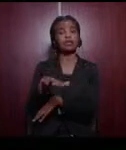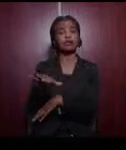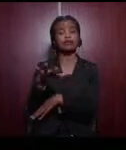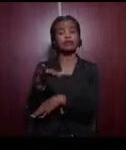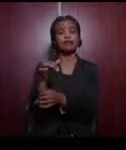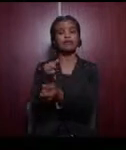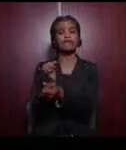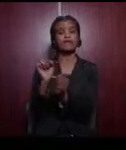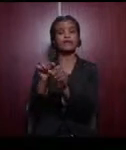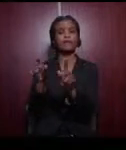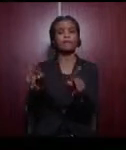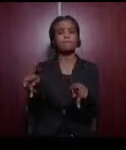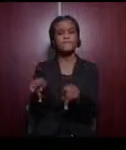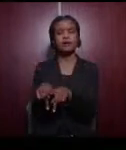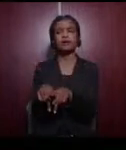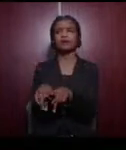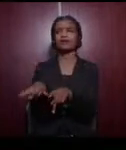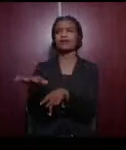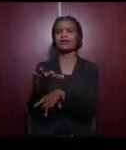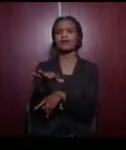gating